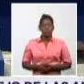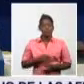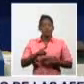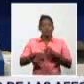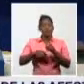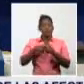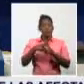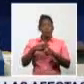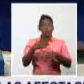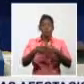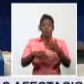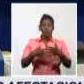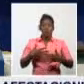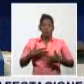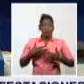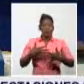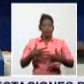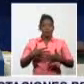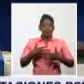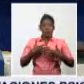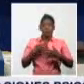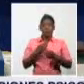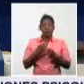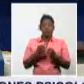his condition worsened,